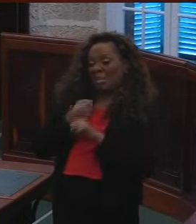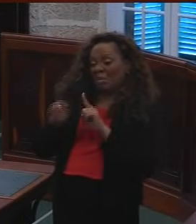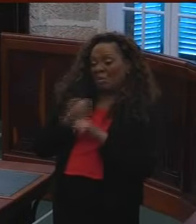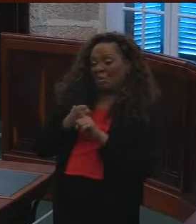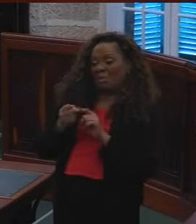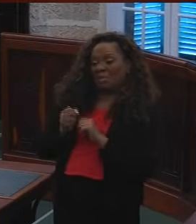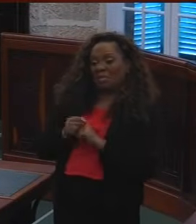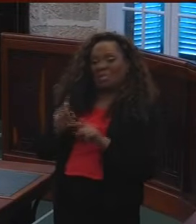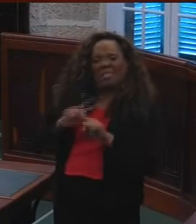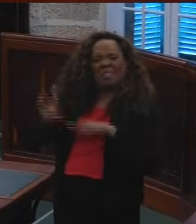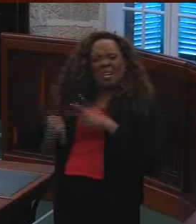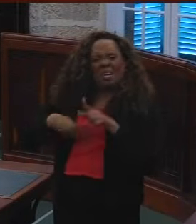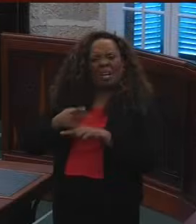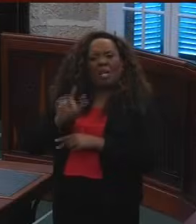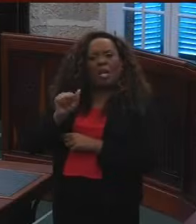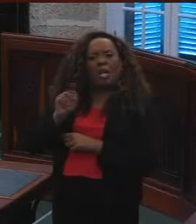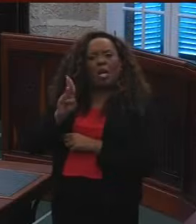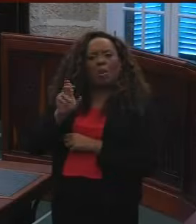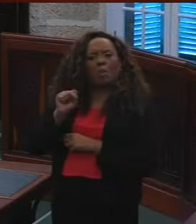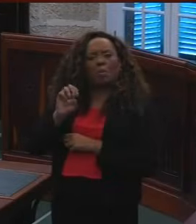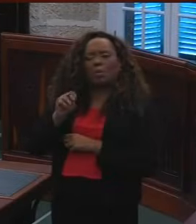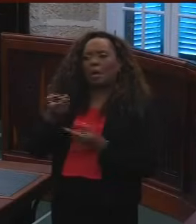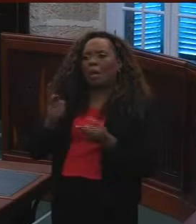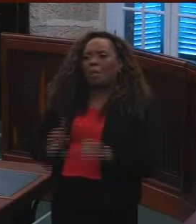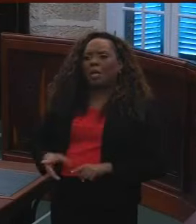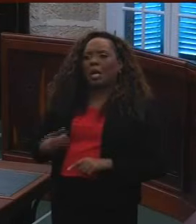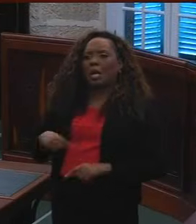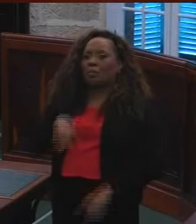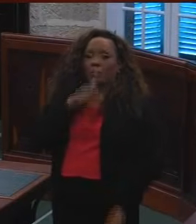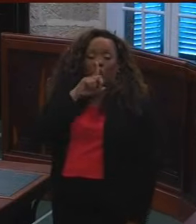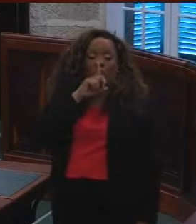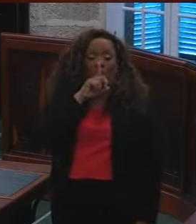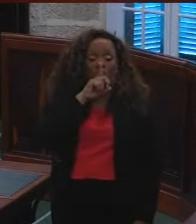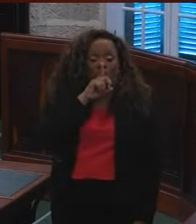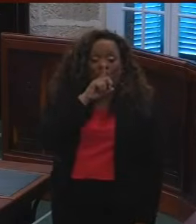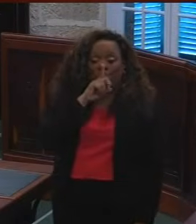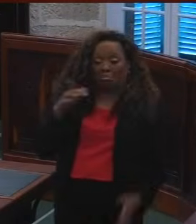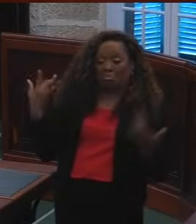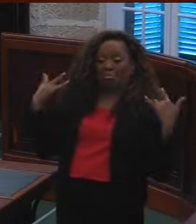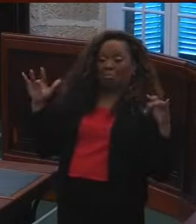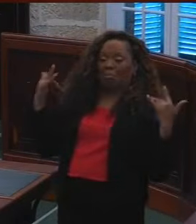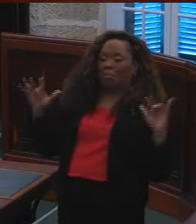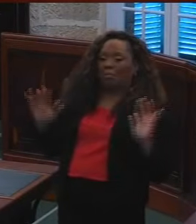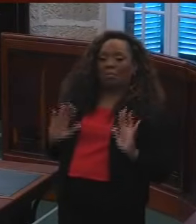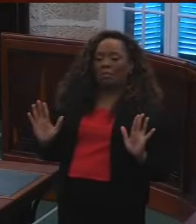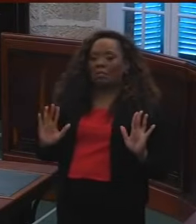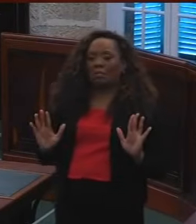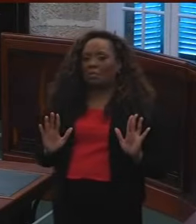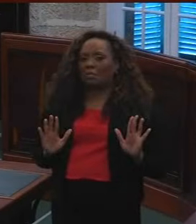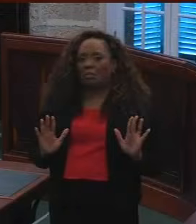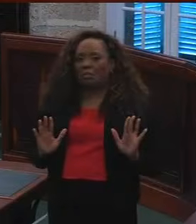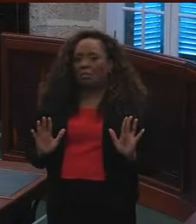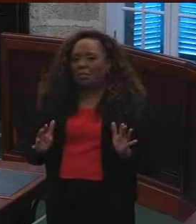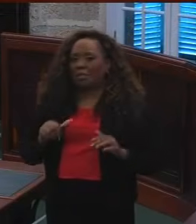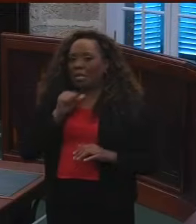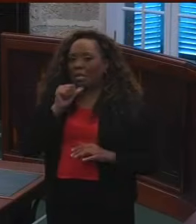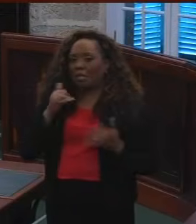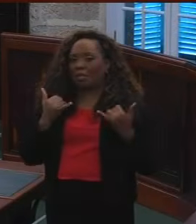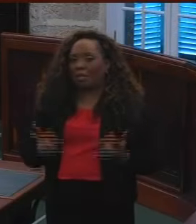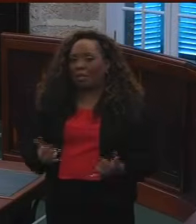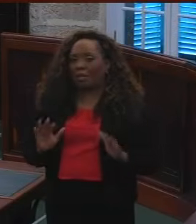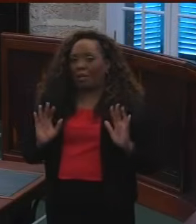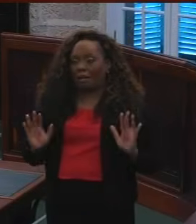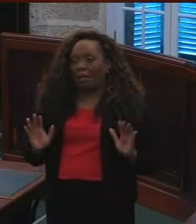they see it, Mr. Speaker, sir. Silence can no longer be used to protect abusers in this country, Mr. Speaker,